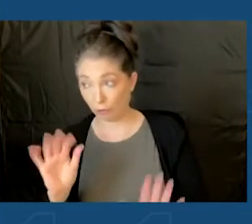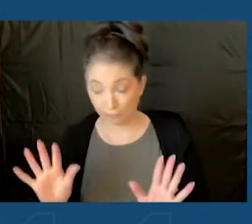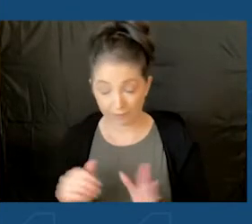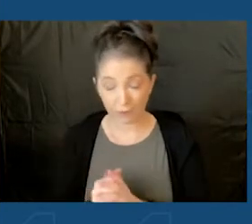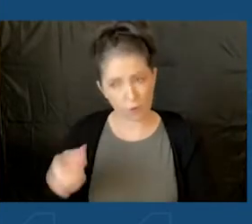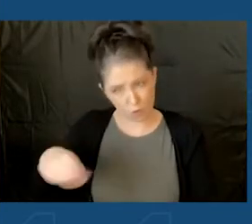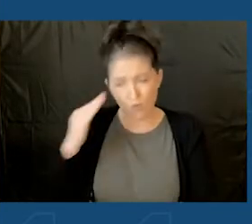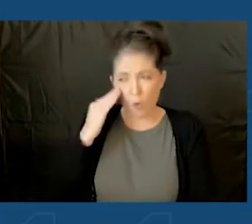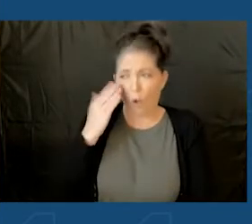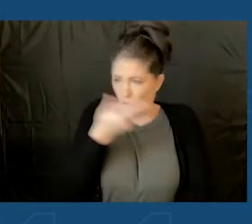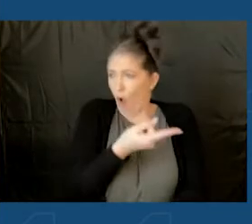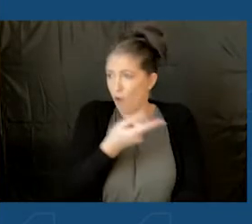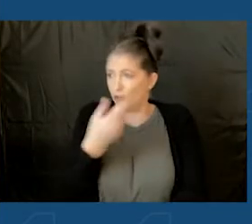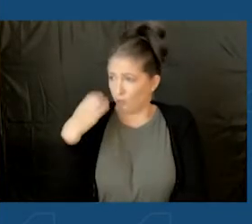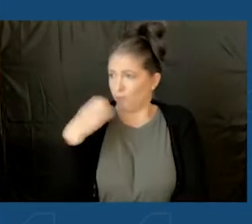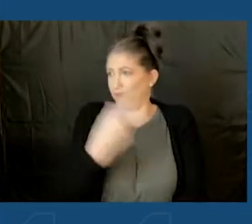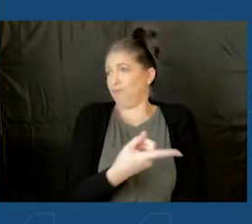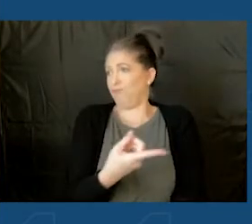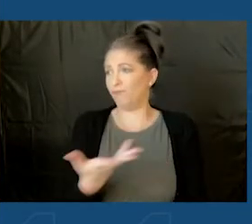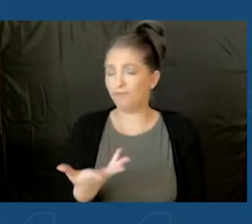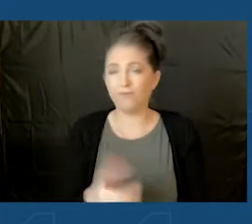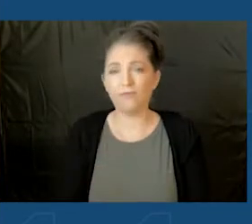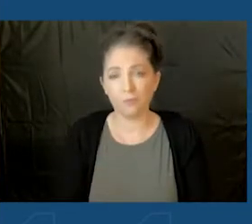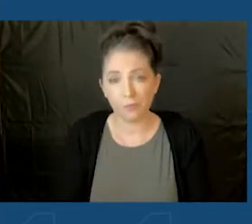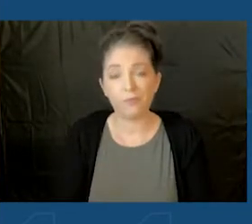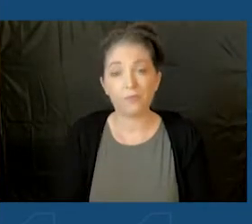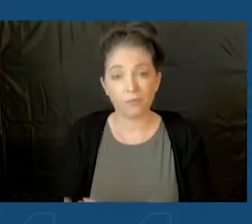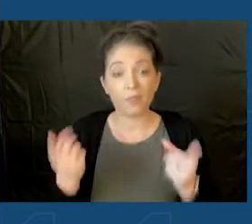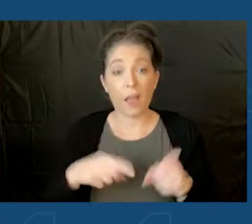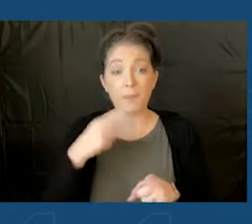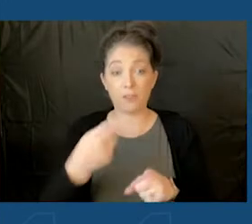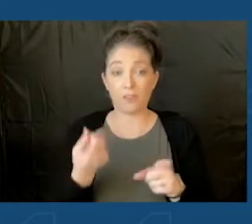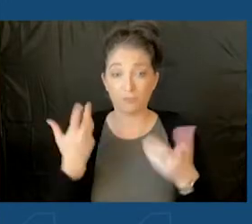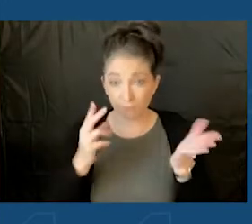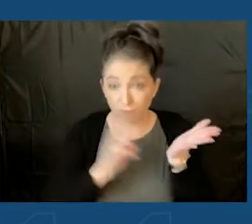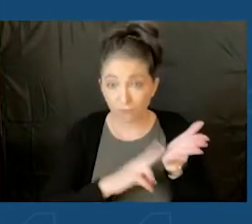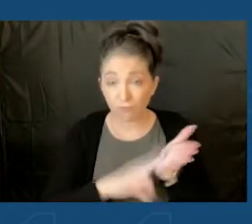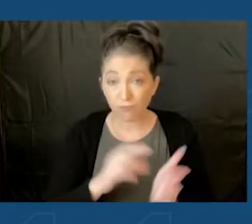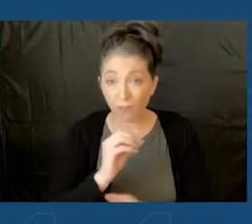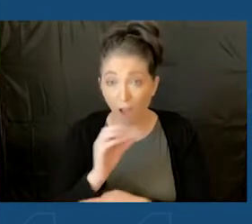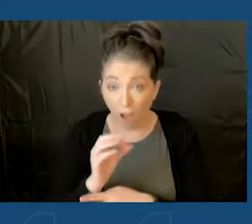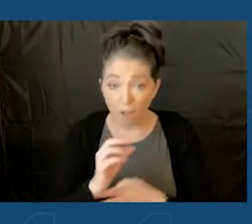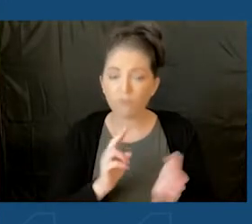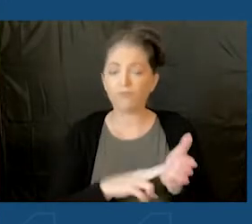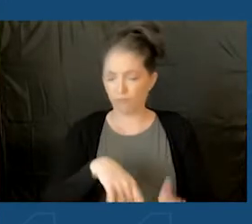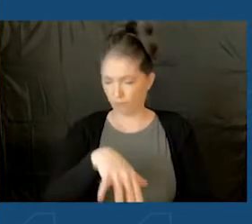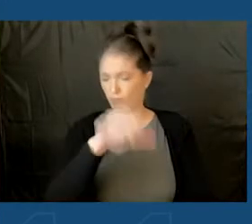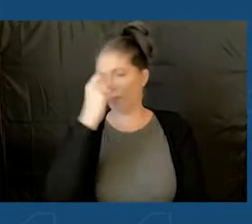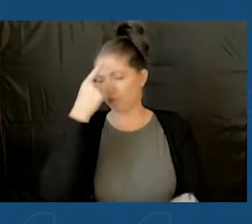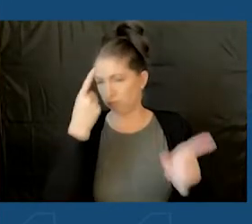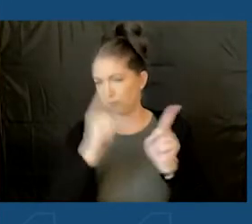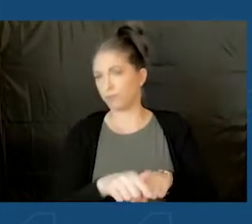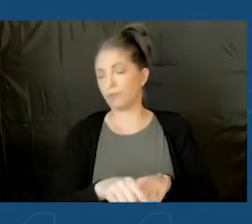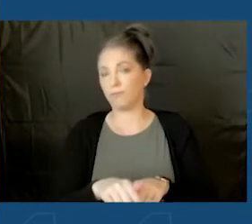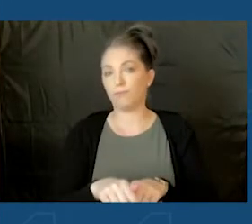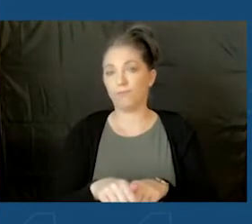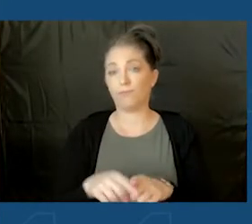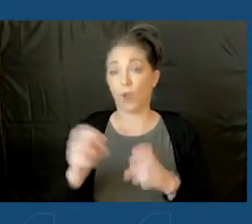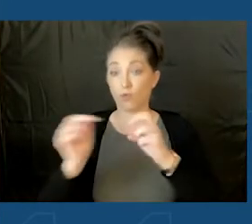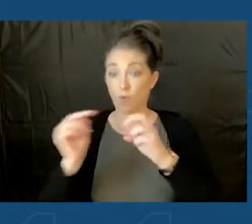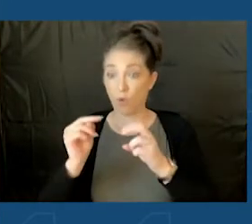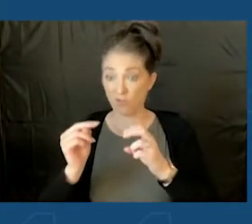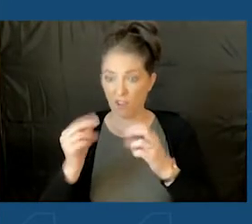chair of chairs in Albany. You know, and when she signs off and agrees to do a bill, all negotiation stops and we get it